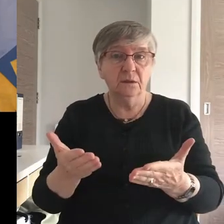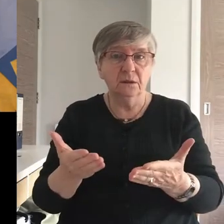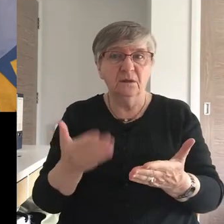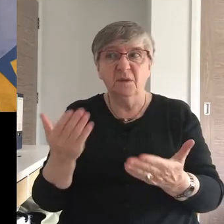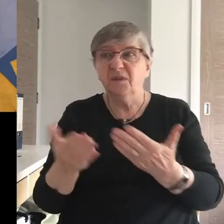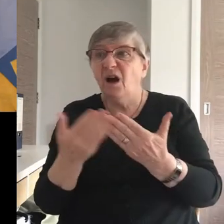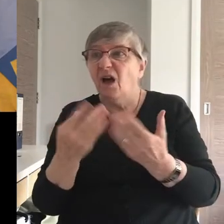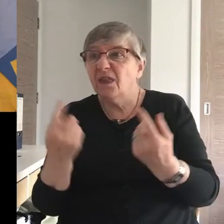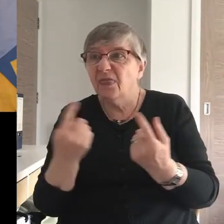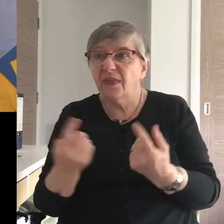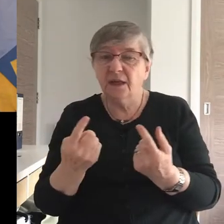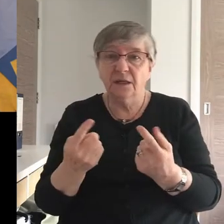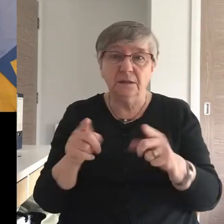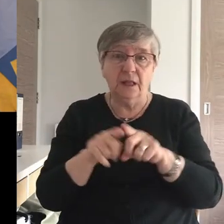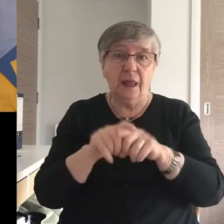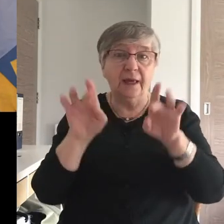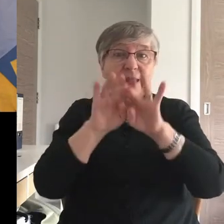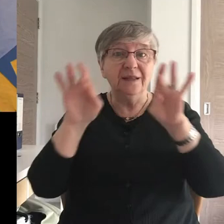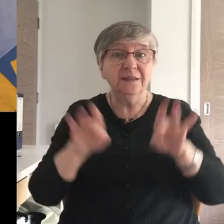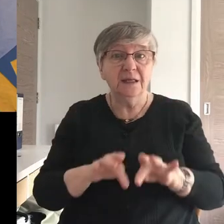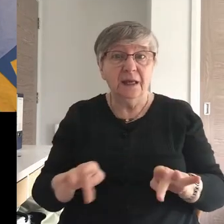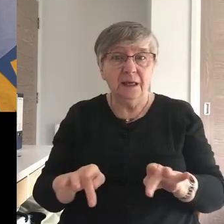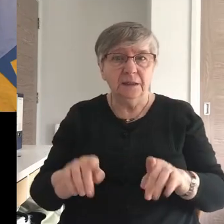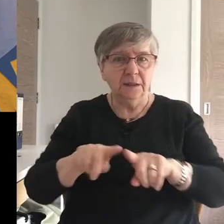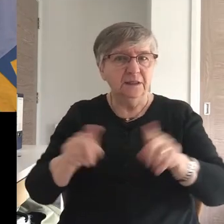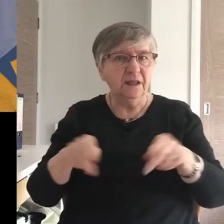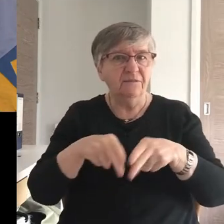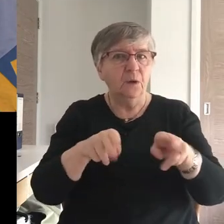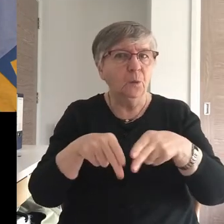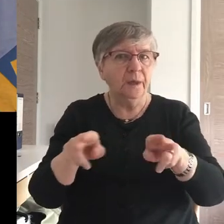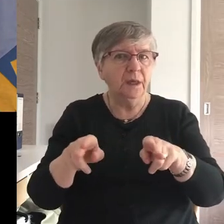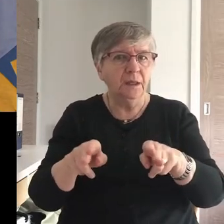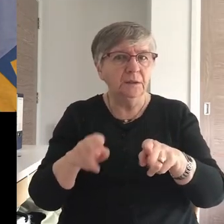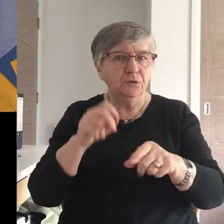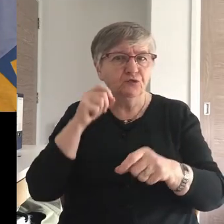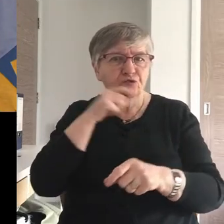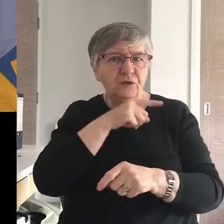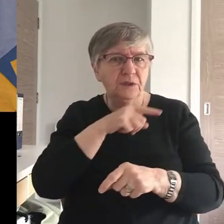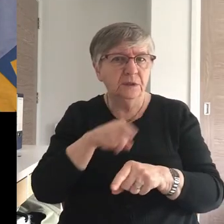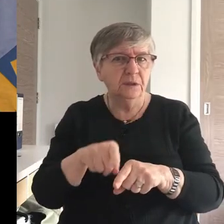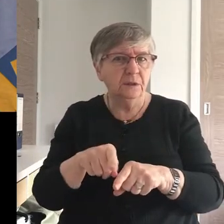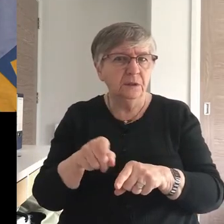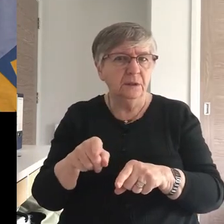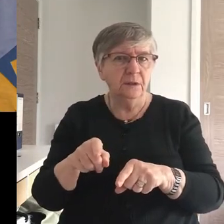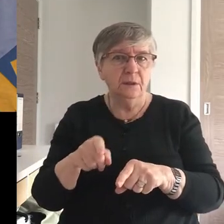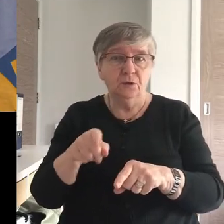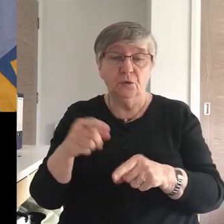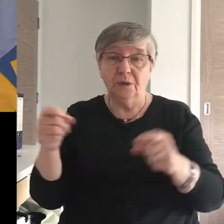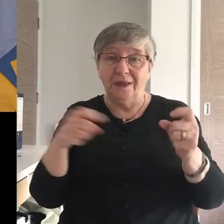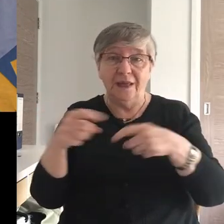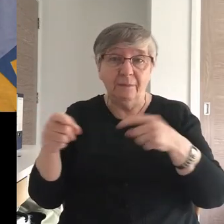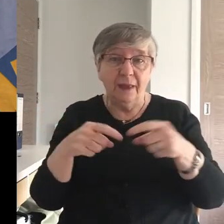as other things were invented, like the internet, there were different ways of cheating and counterfeiting, and you'd get